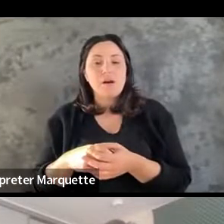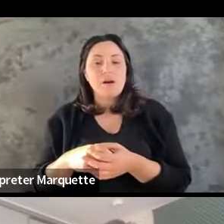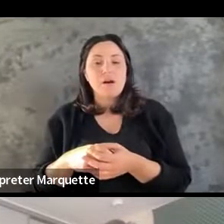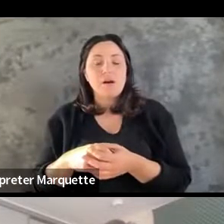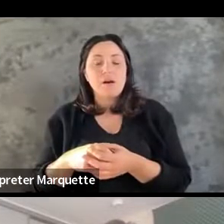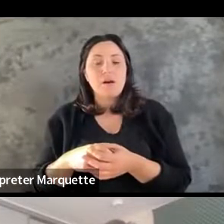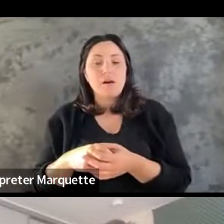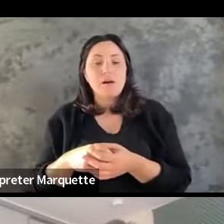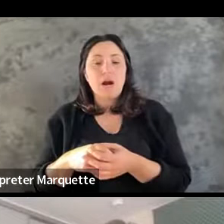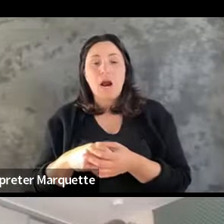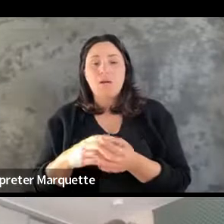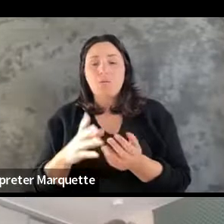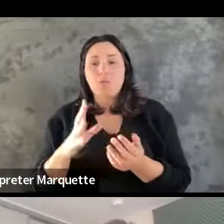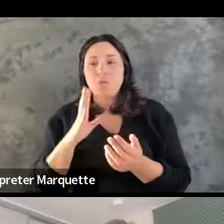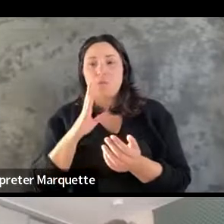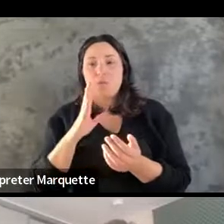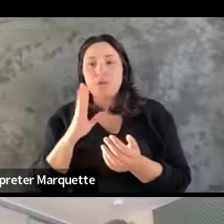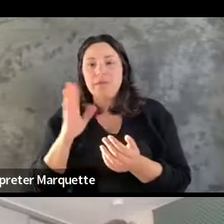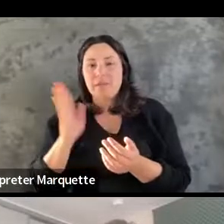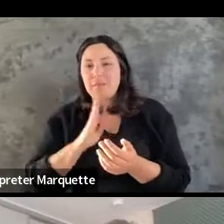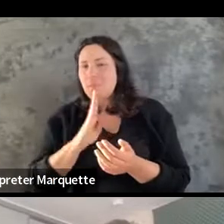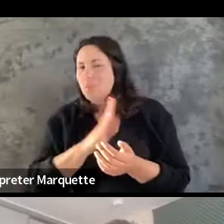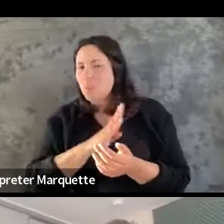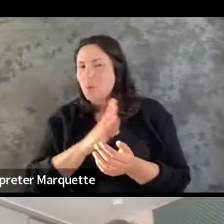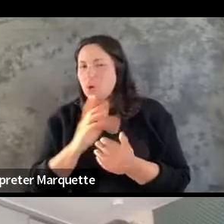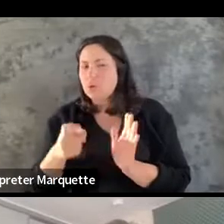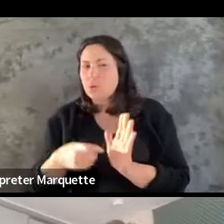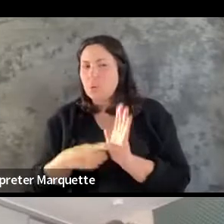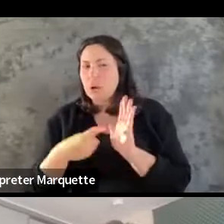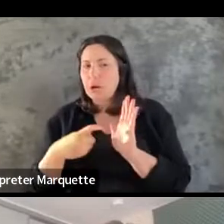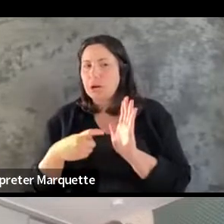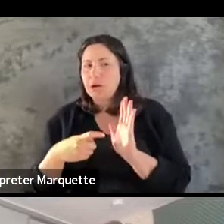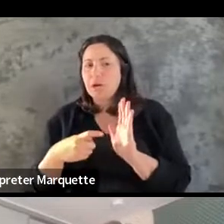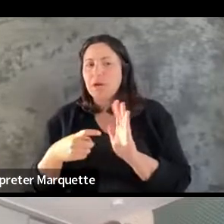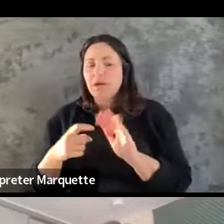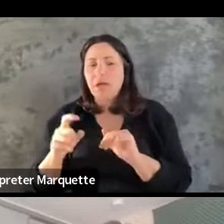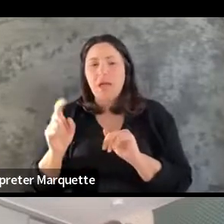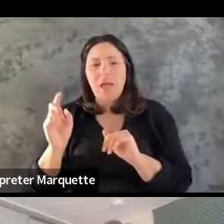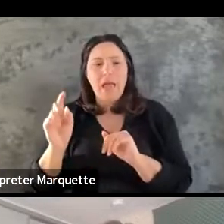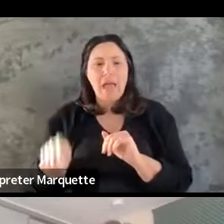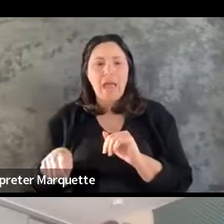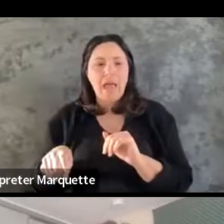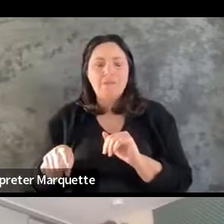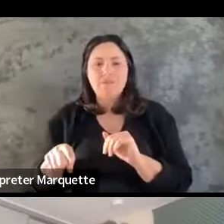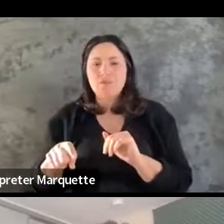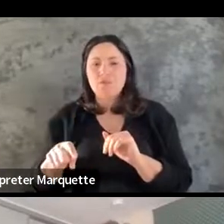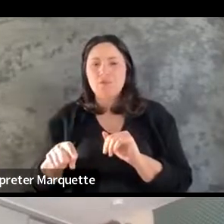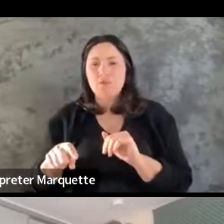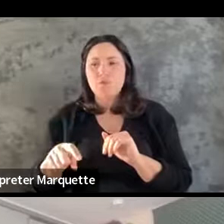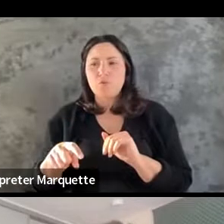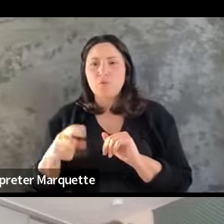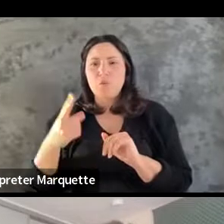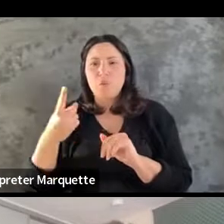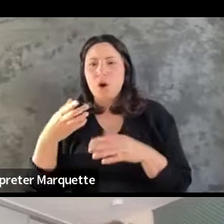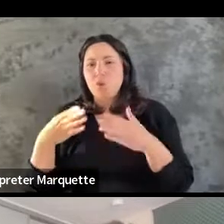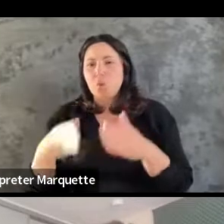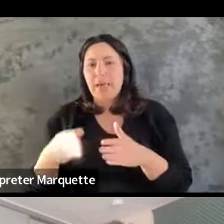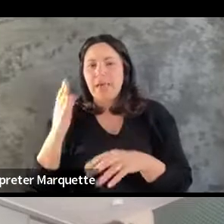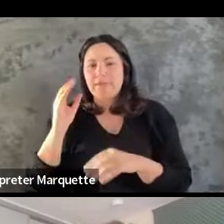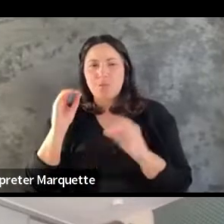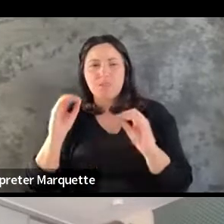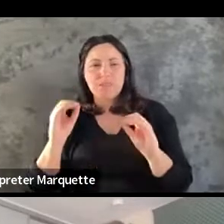speak for our board, but I don't believe that the board is mandating that we have to, do a specific format. And I'm certainly not going